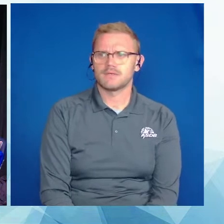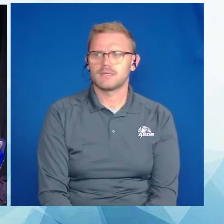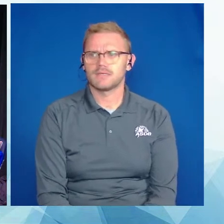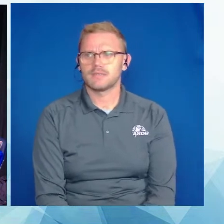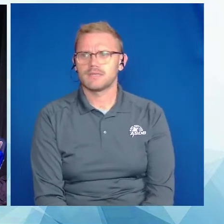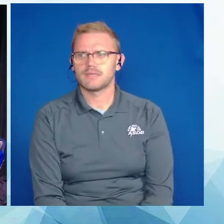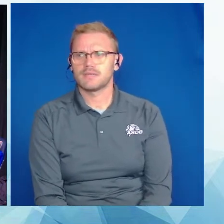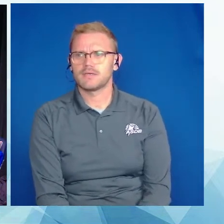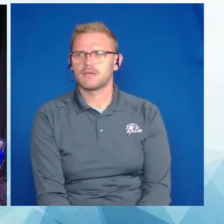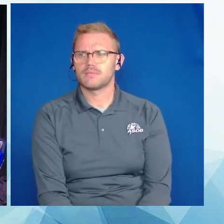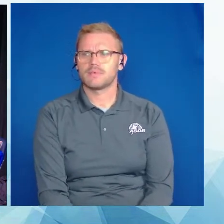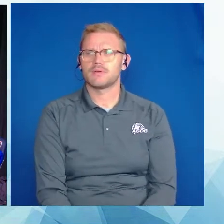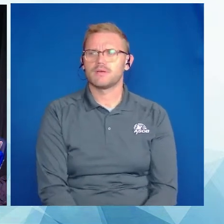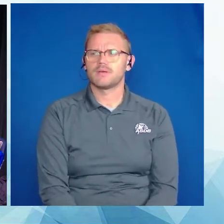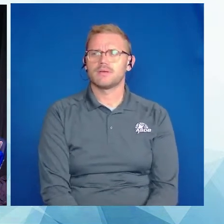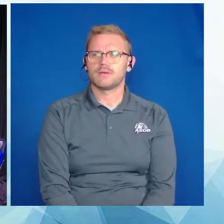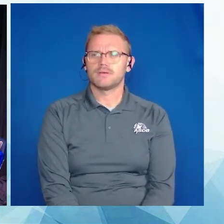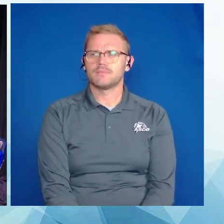I have